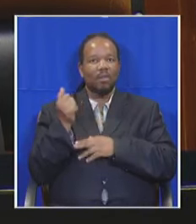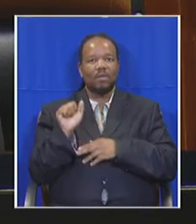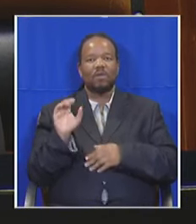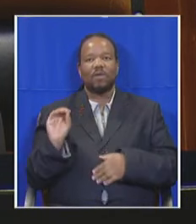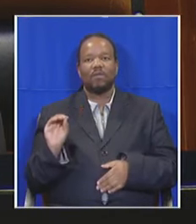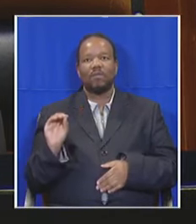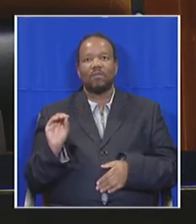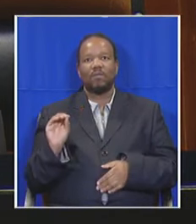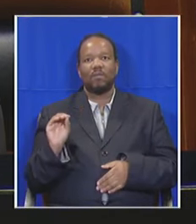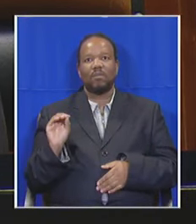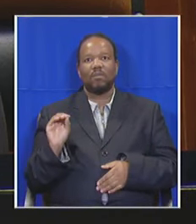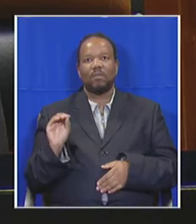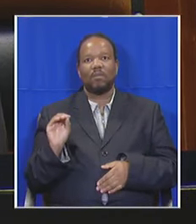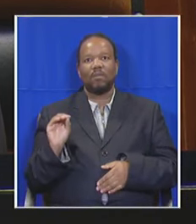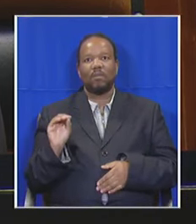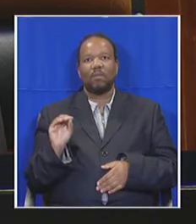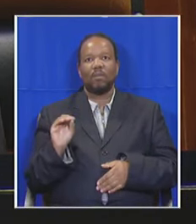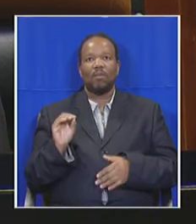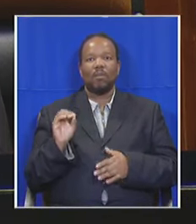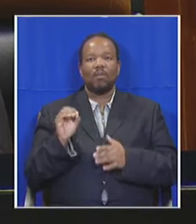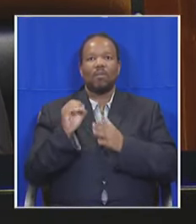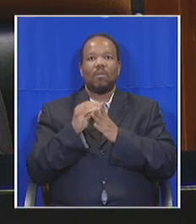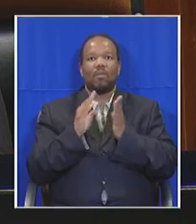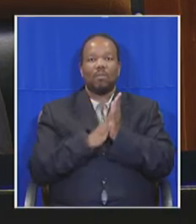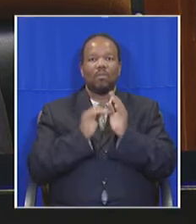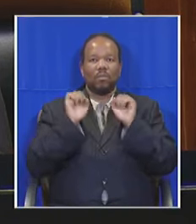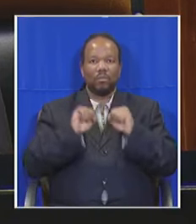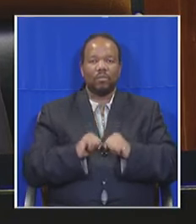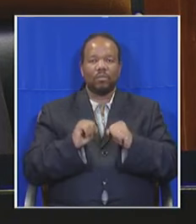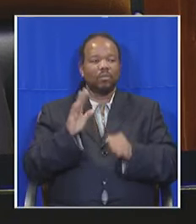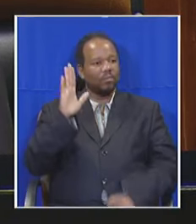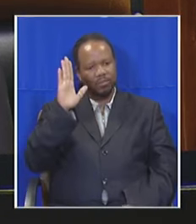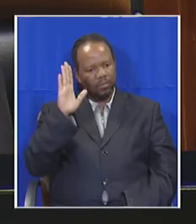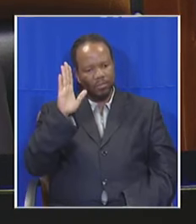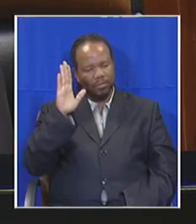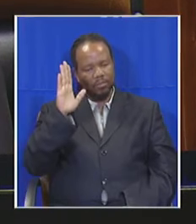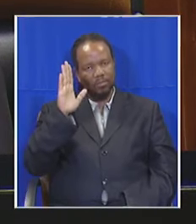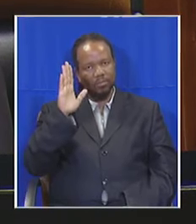motion? No objection agreed to. Chairperson?